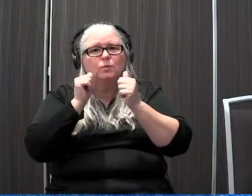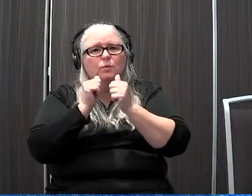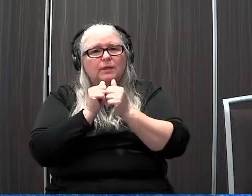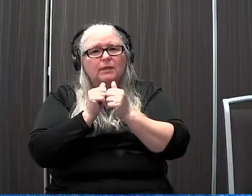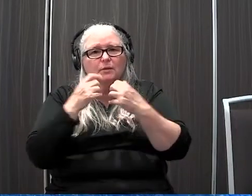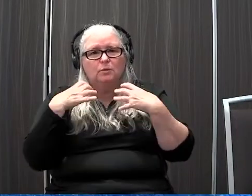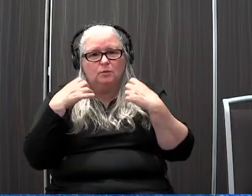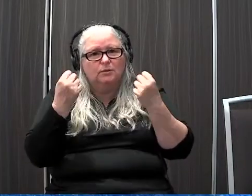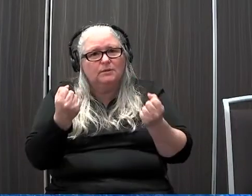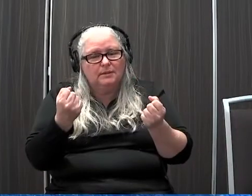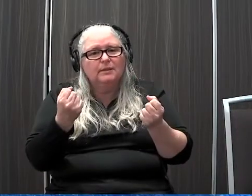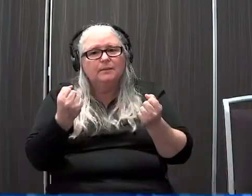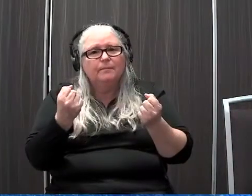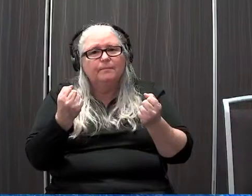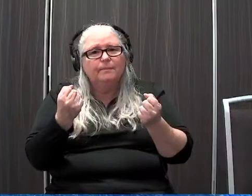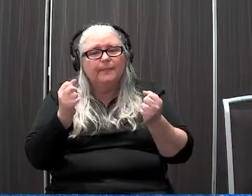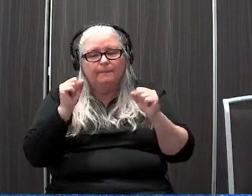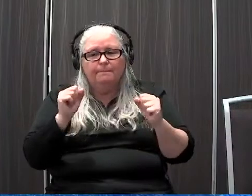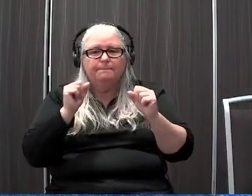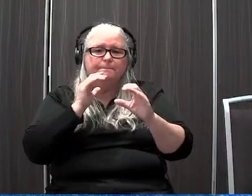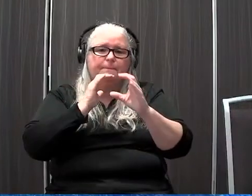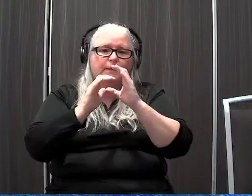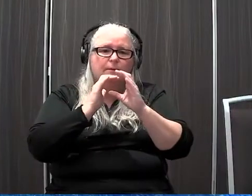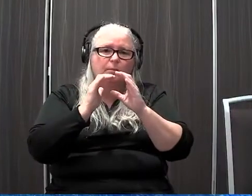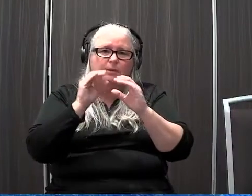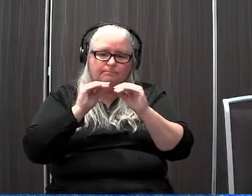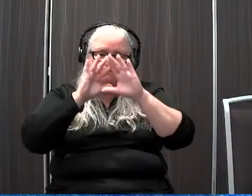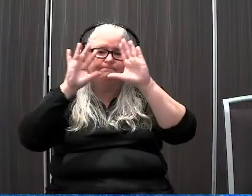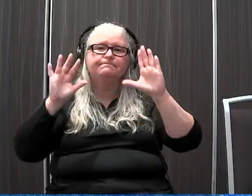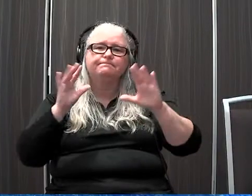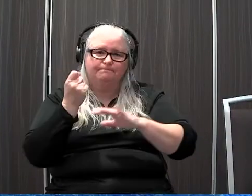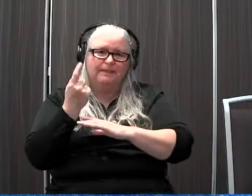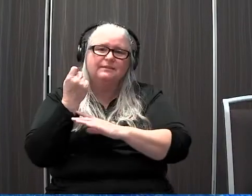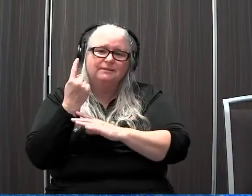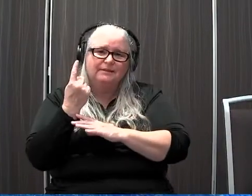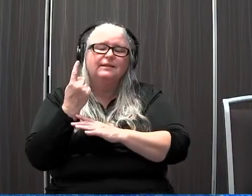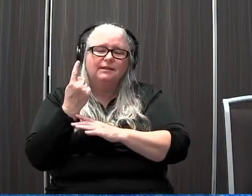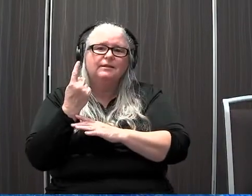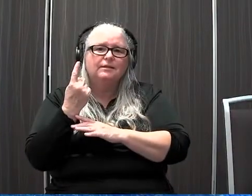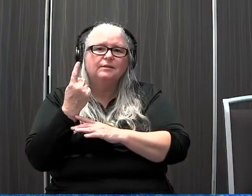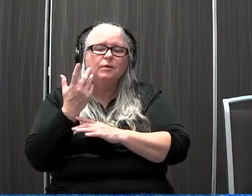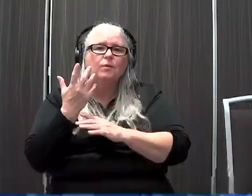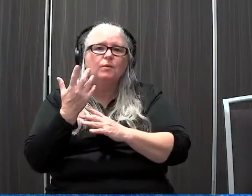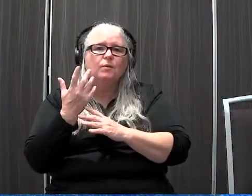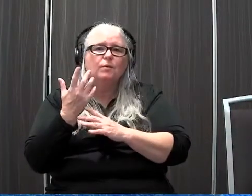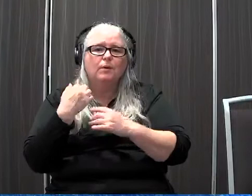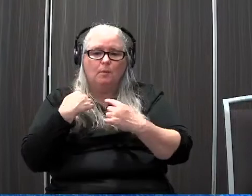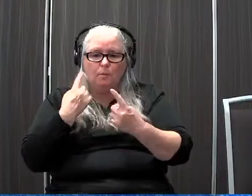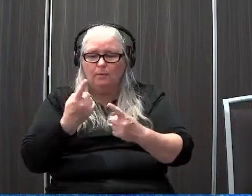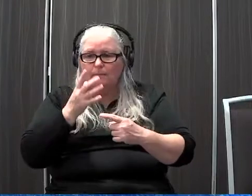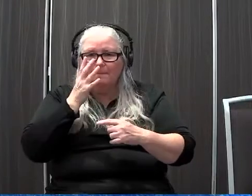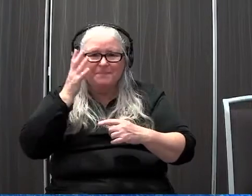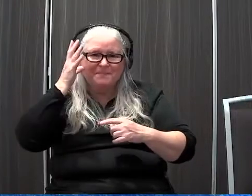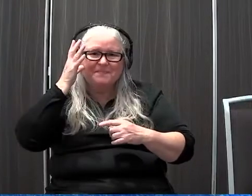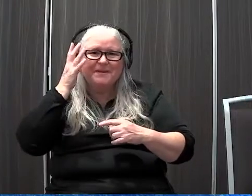charge to be able to communicate in a way that's clearly understandable to others. So while the parents, you